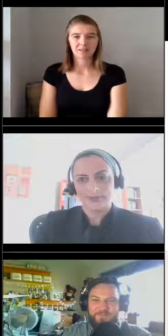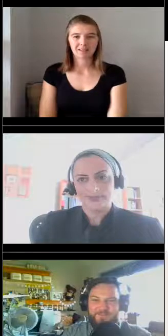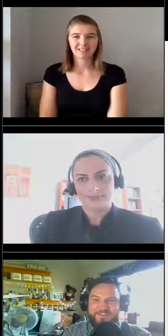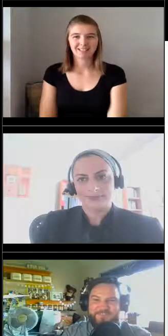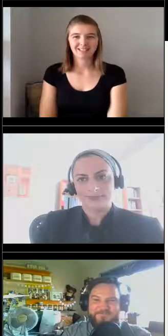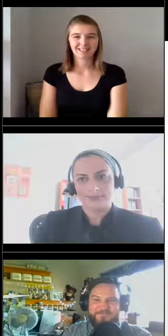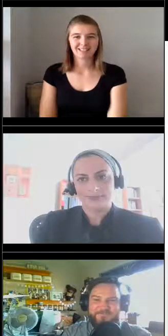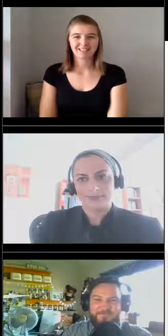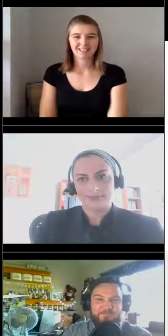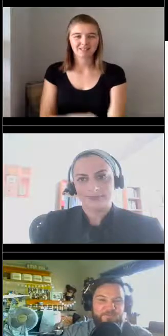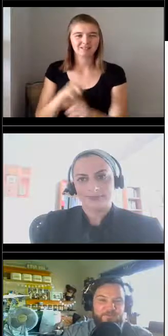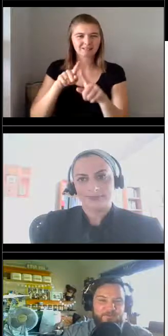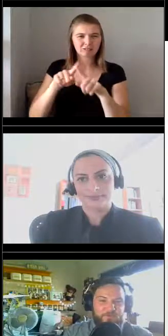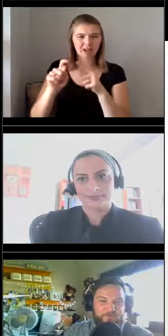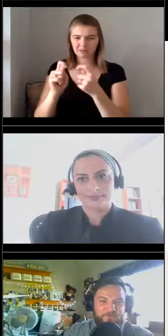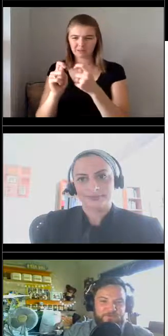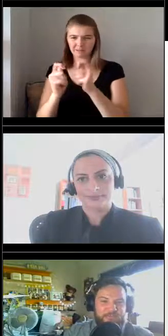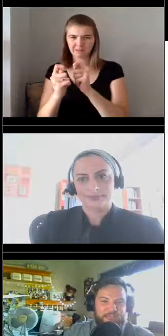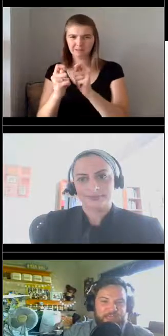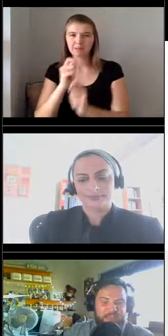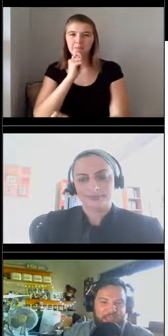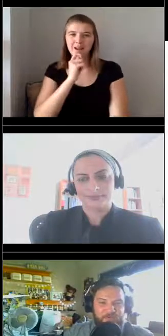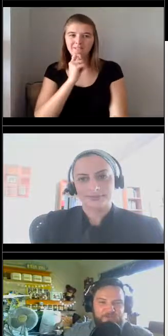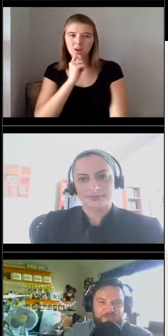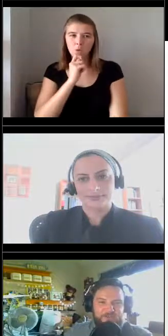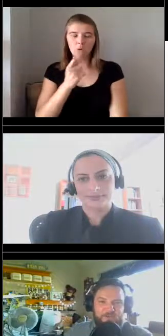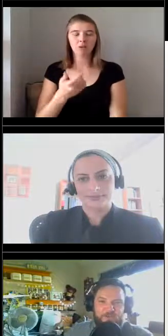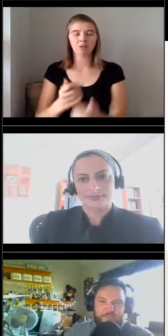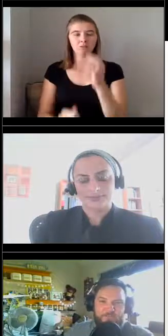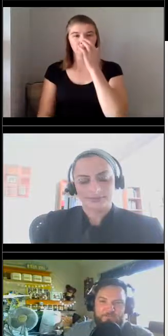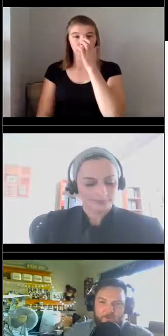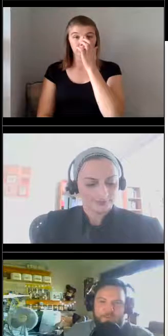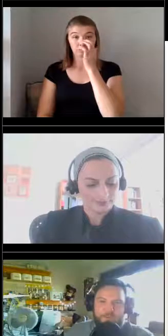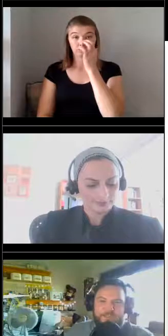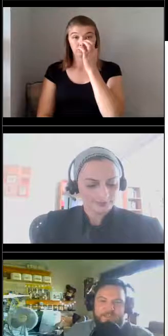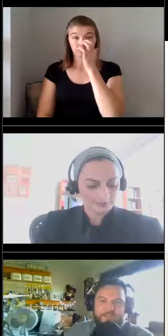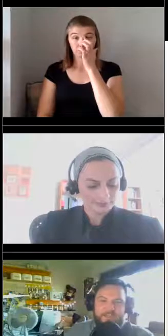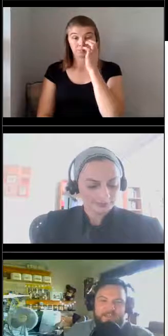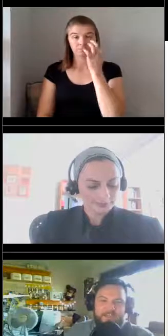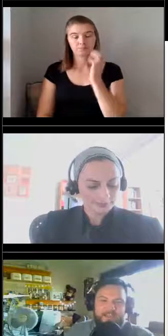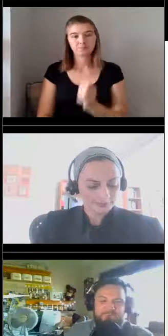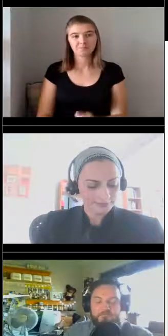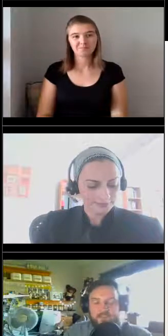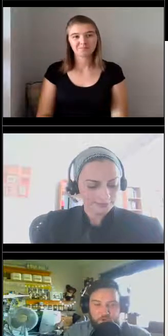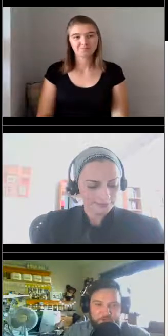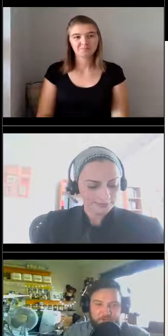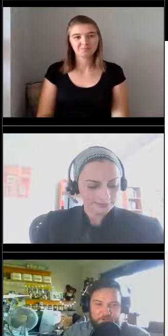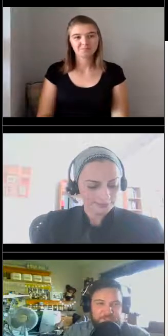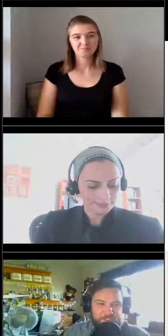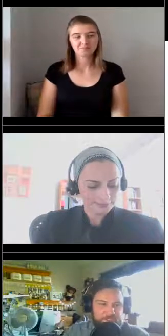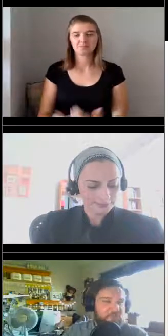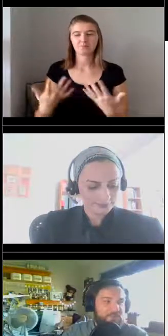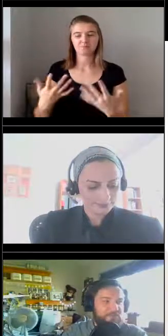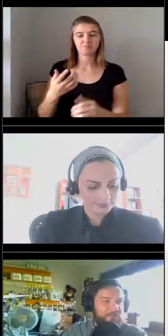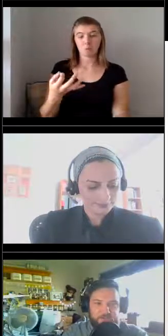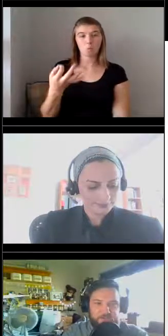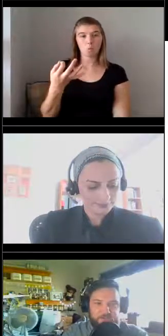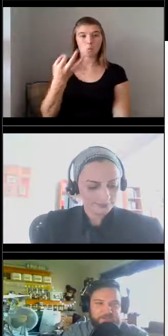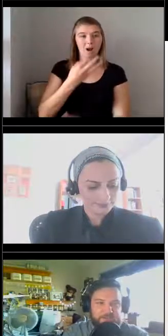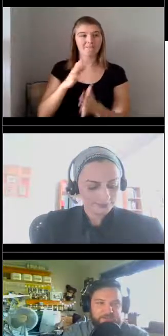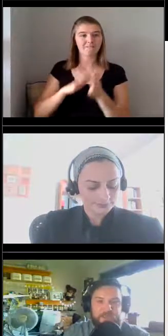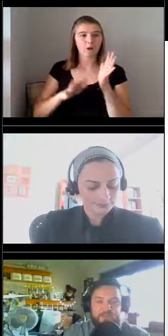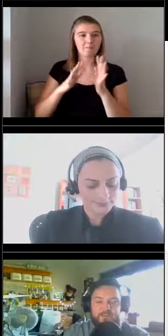that resolved. So the question was, how do we support, in your case, Boon, students,